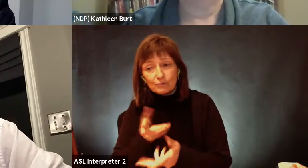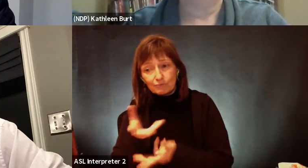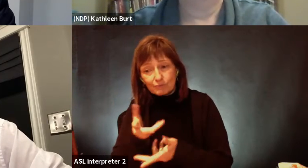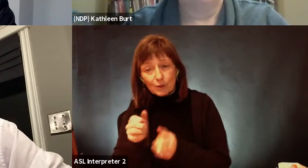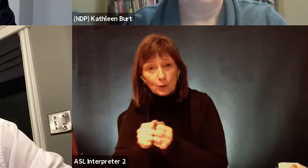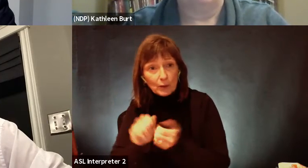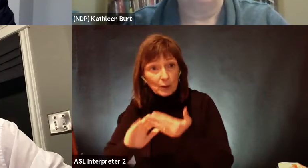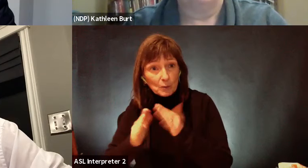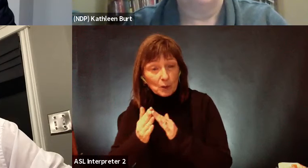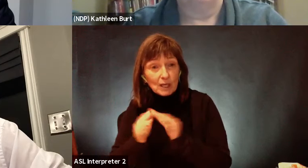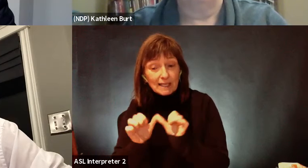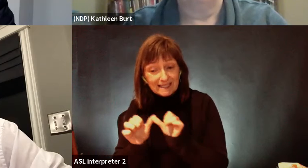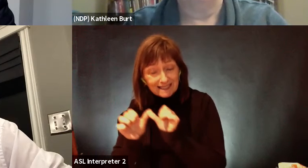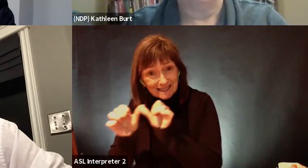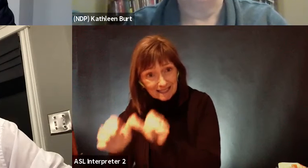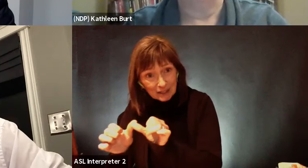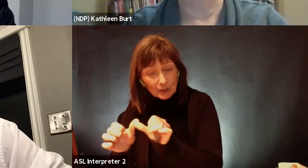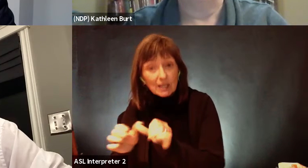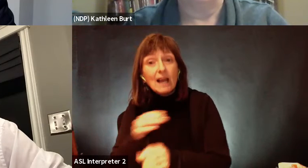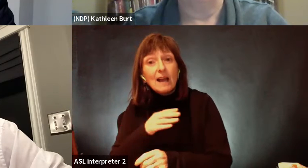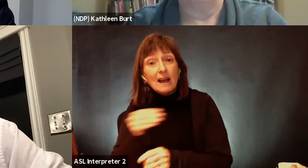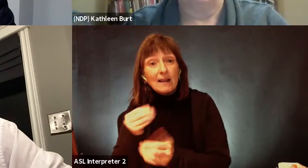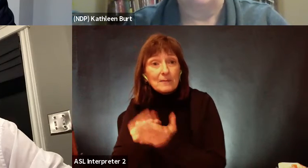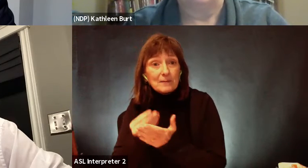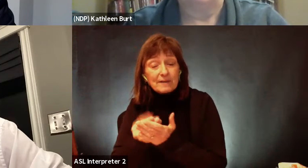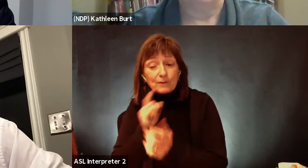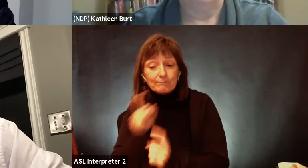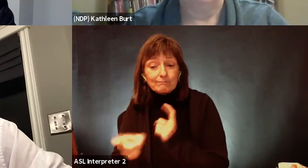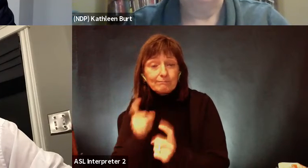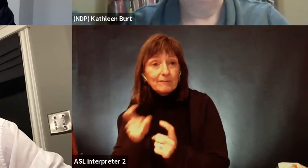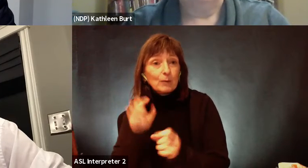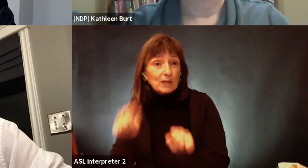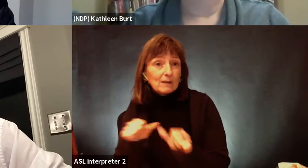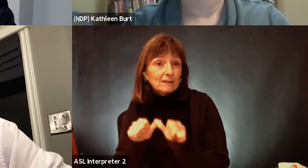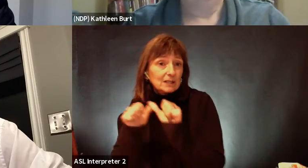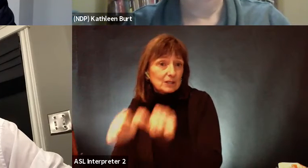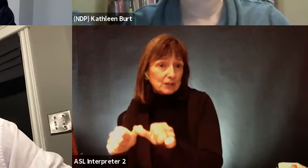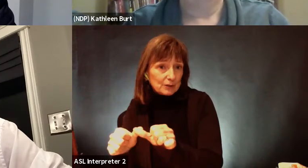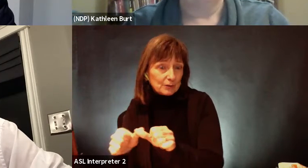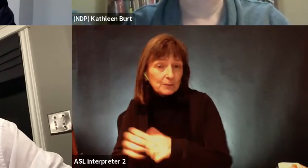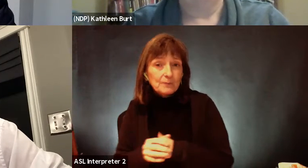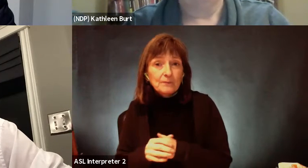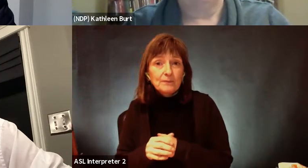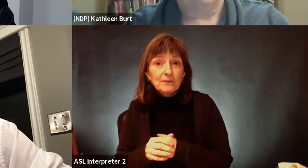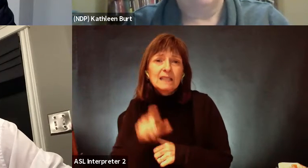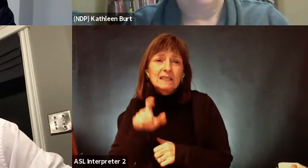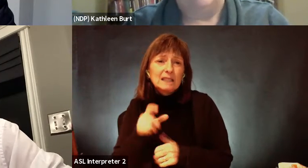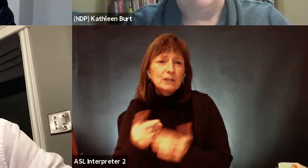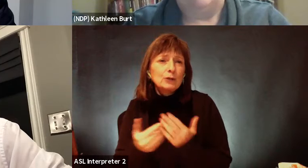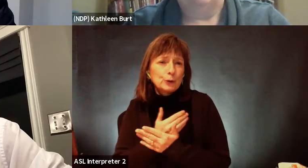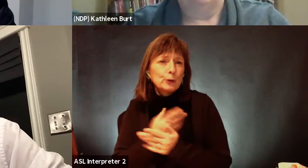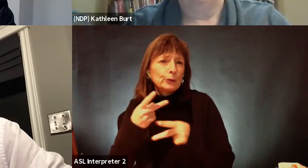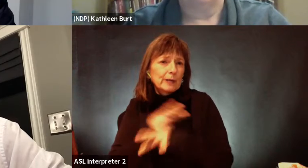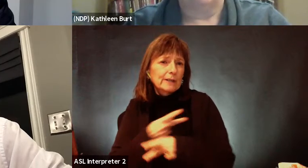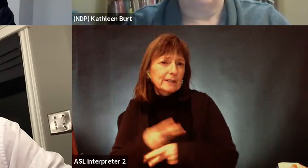and obtainable set of funding mechanisms for our municipalities. We need a new formula based on